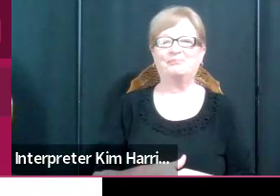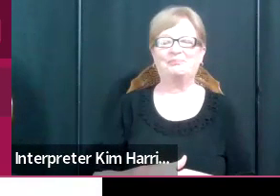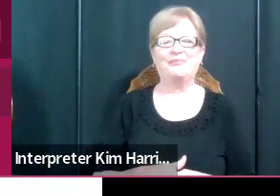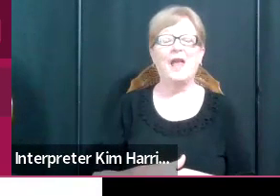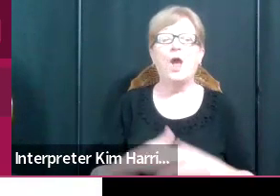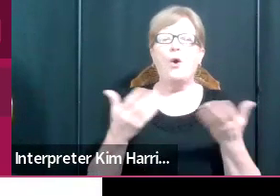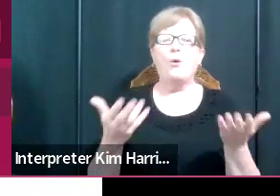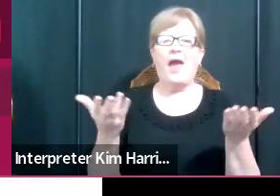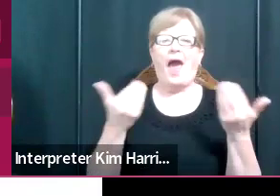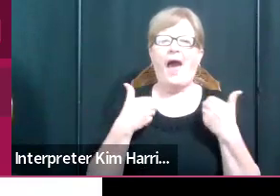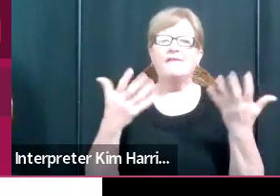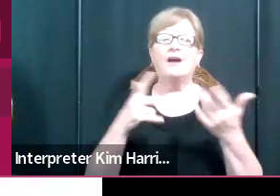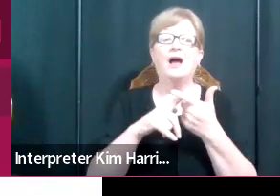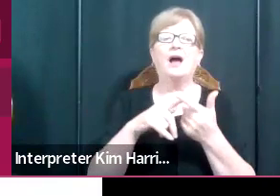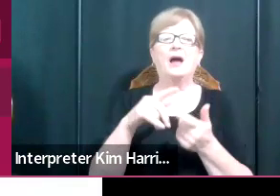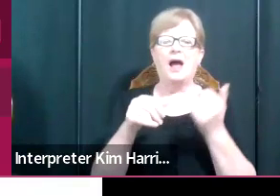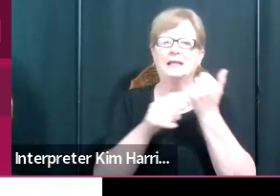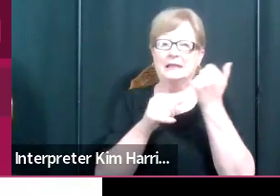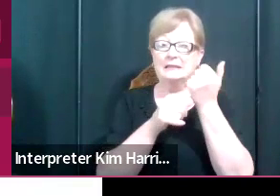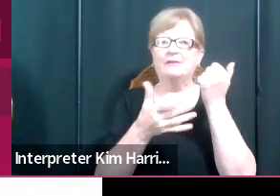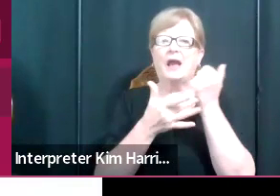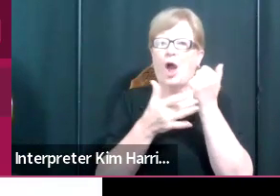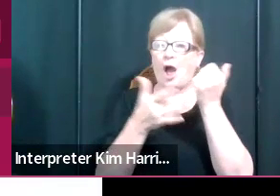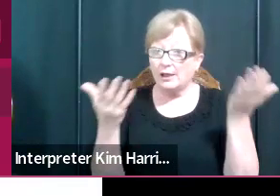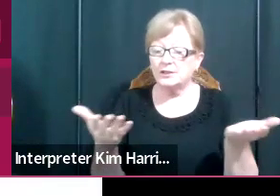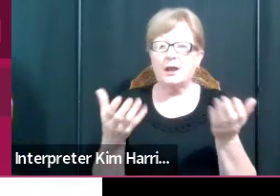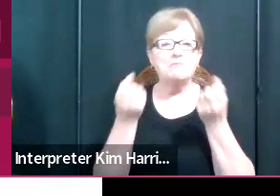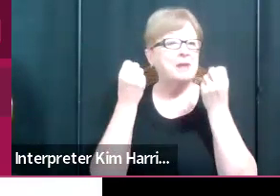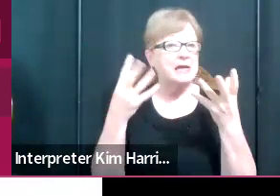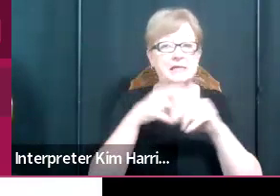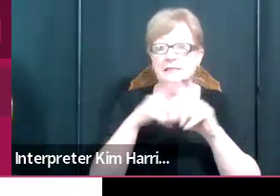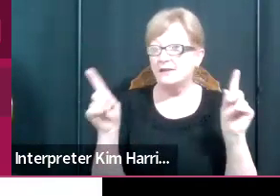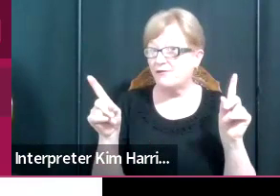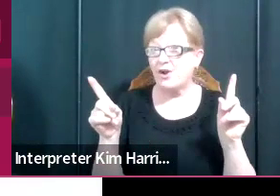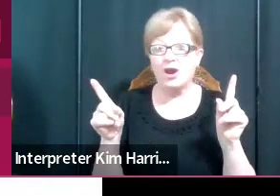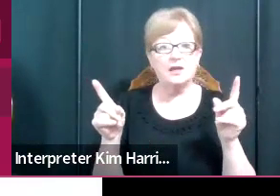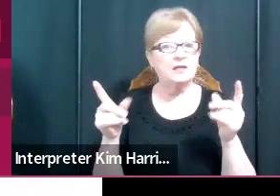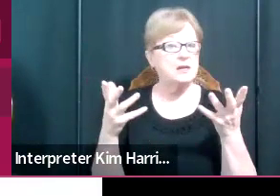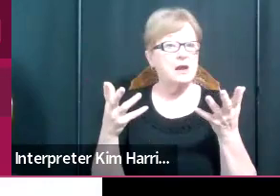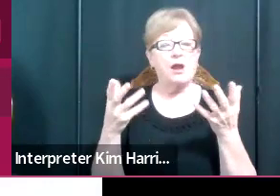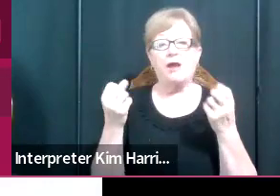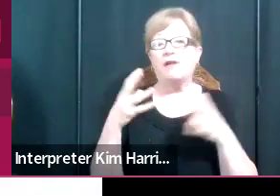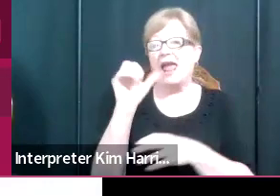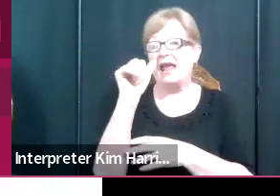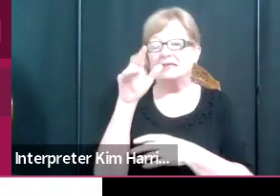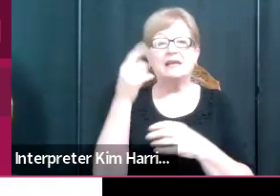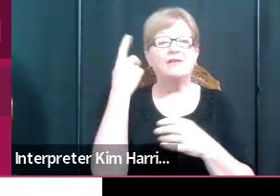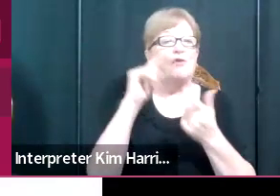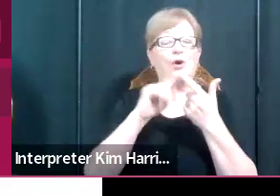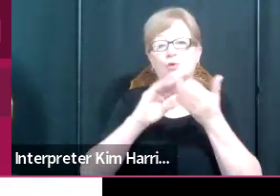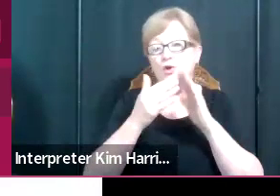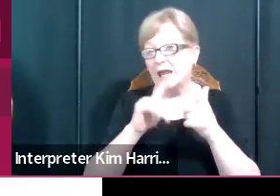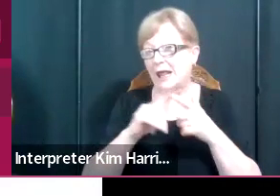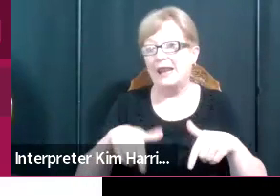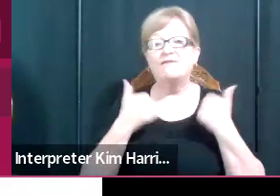We have assistive technology in a lot of different areas. We have AT for community living,